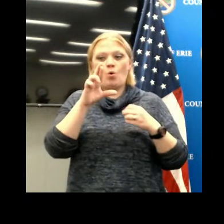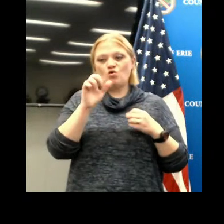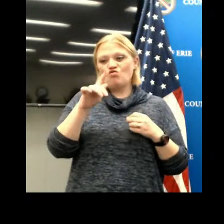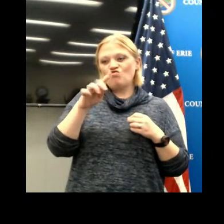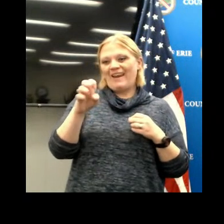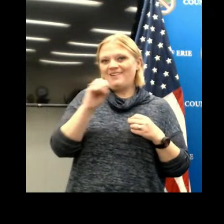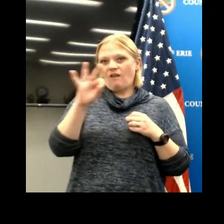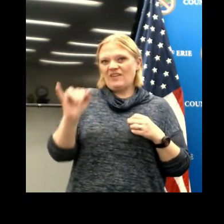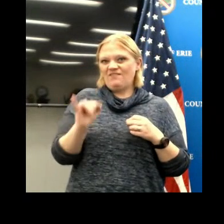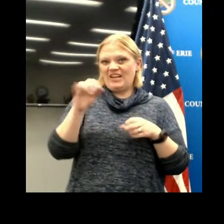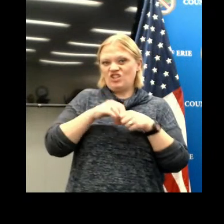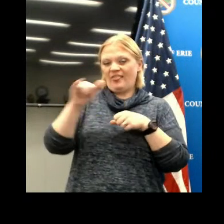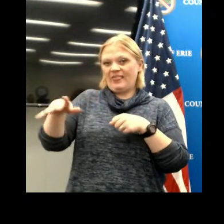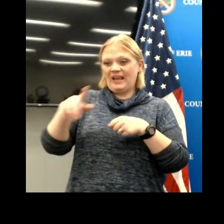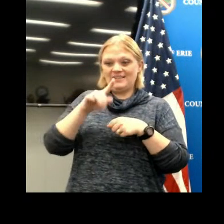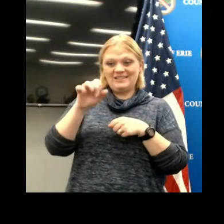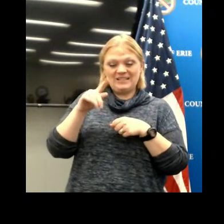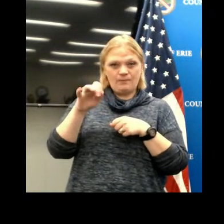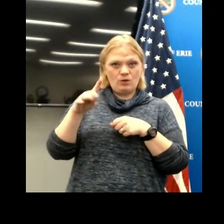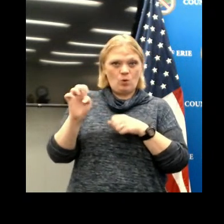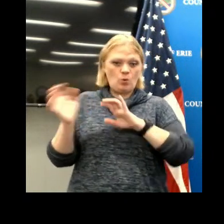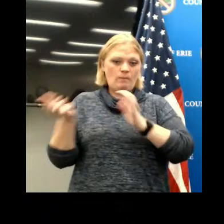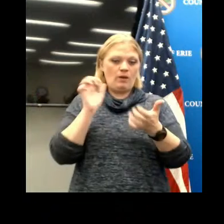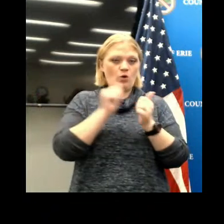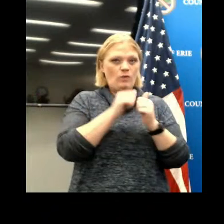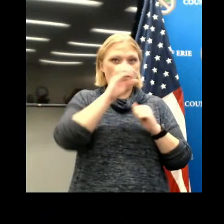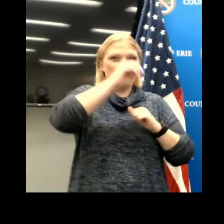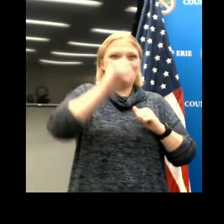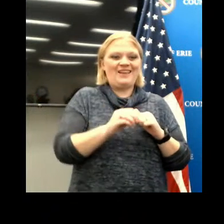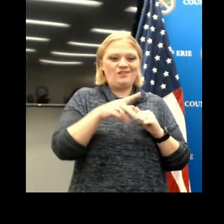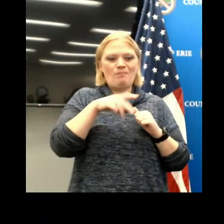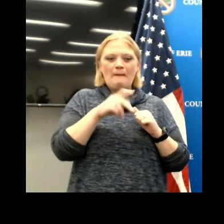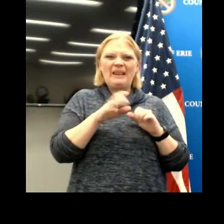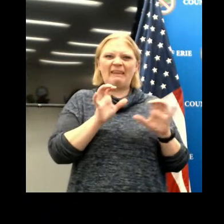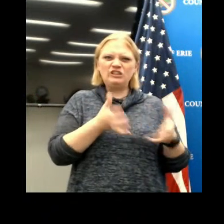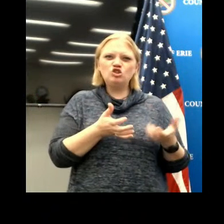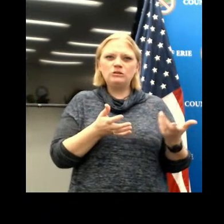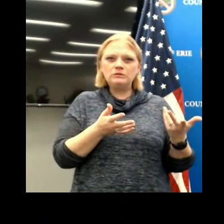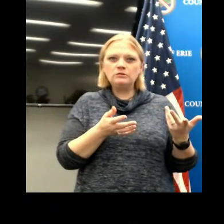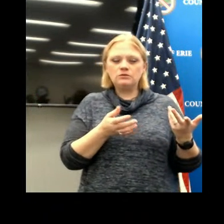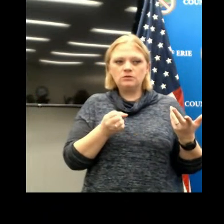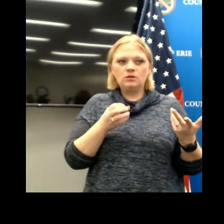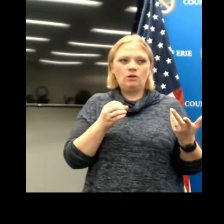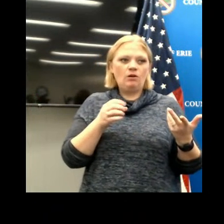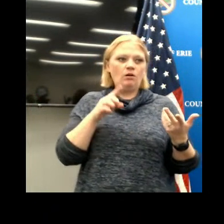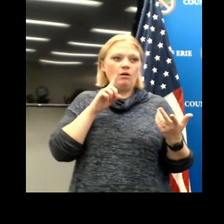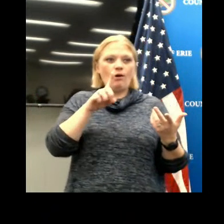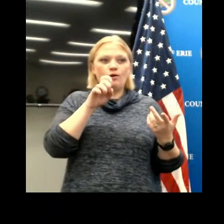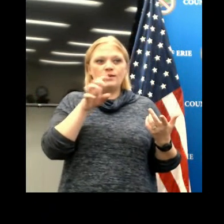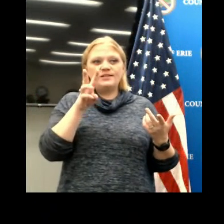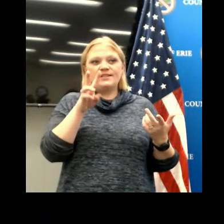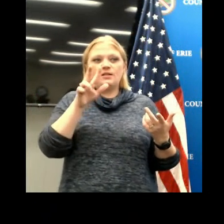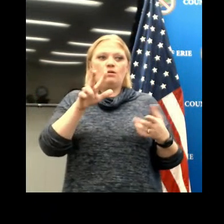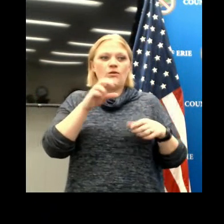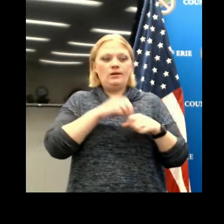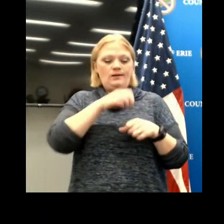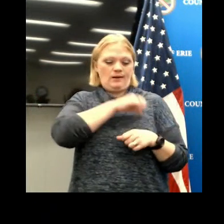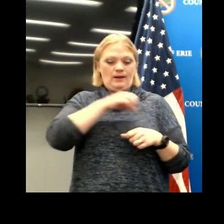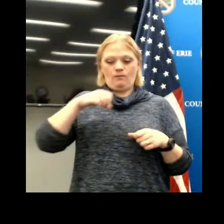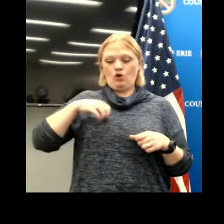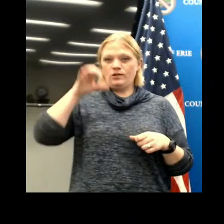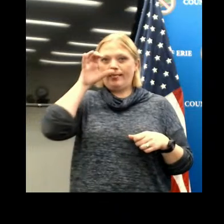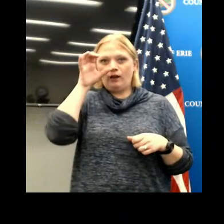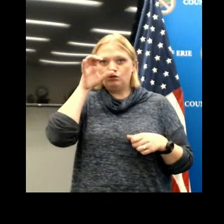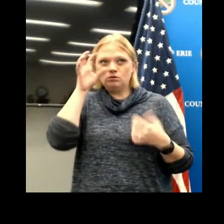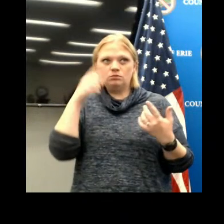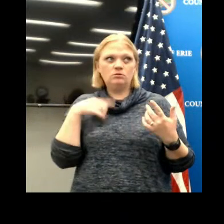zip code as a percentage of the population. So just saying there's 163 cases in Amherst Clarence